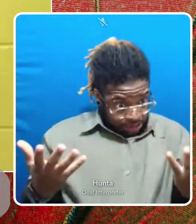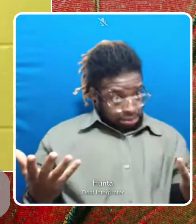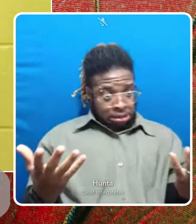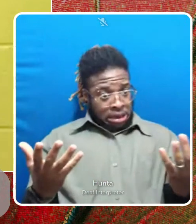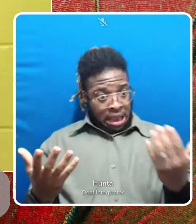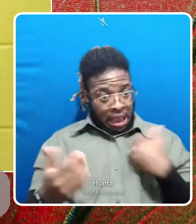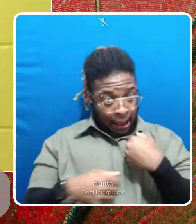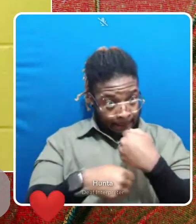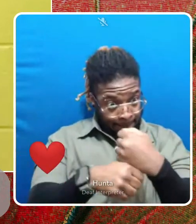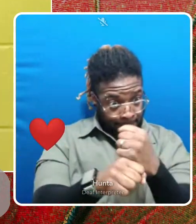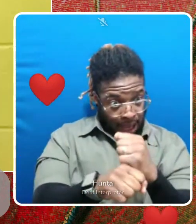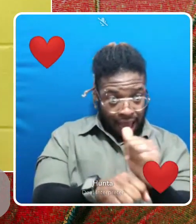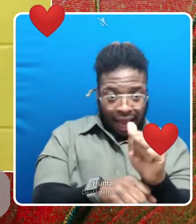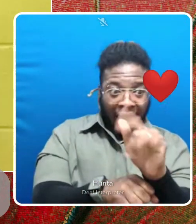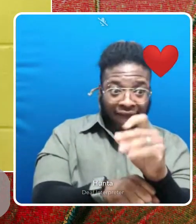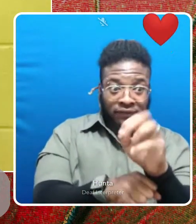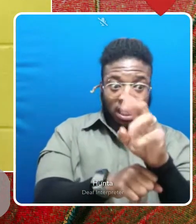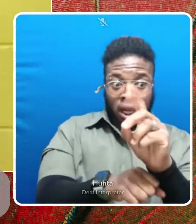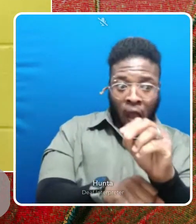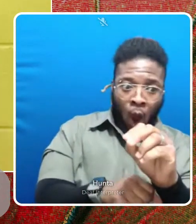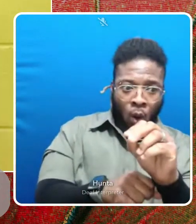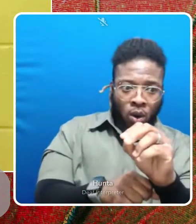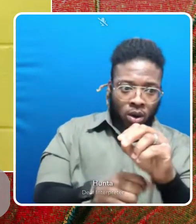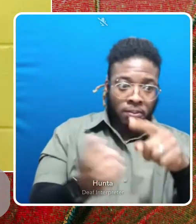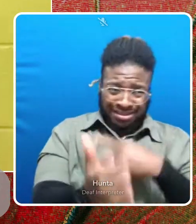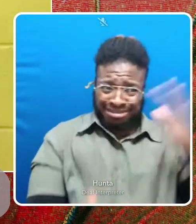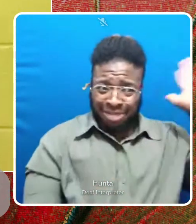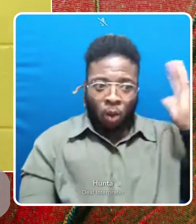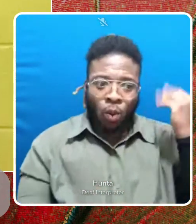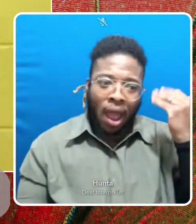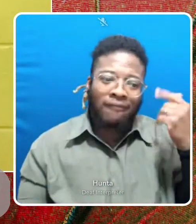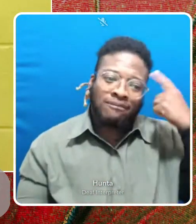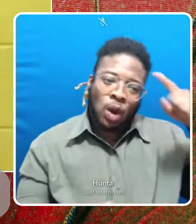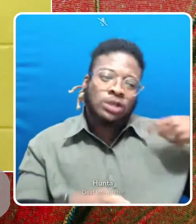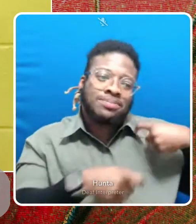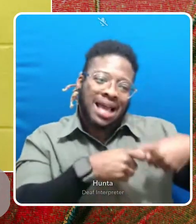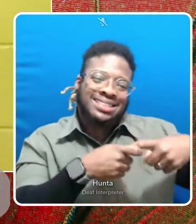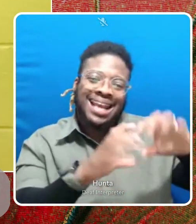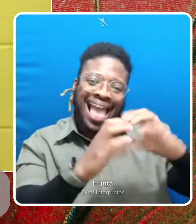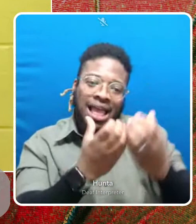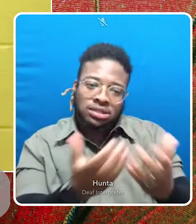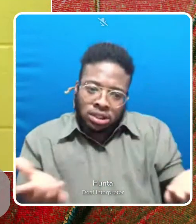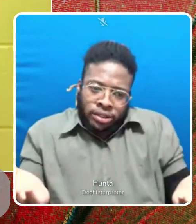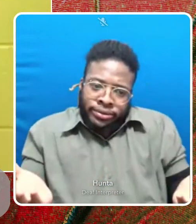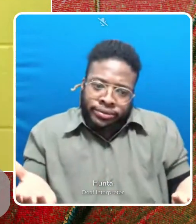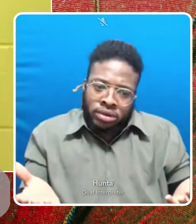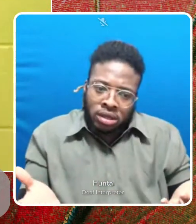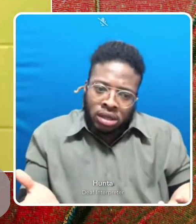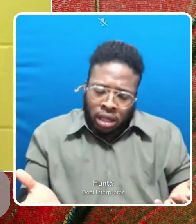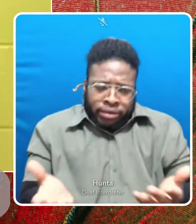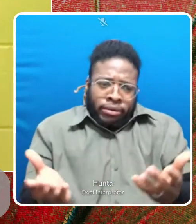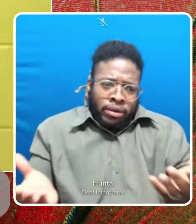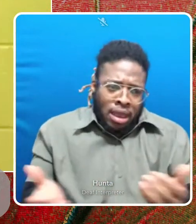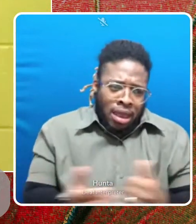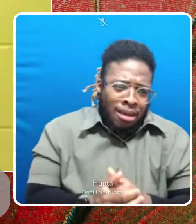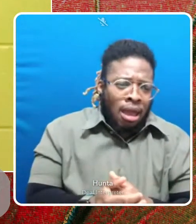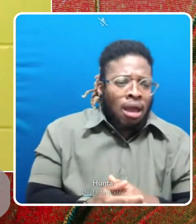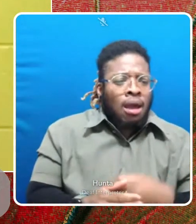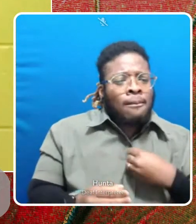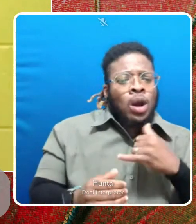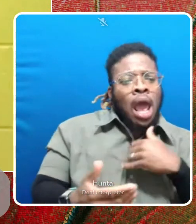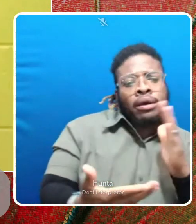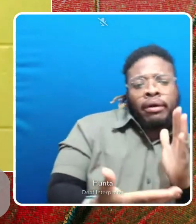class. Maybe I'd know more if I was near my dad's family, the Mexican side. Oh, wait, I forgot to mention 5.